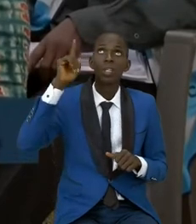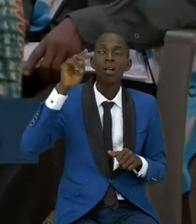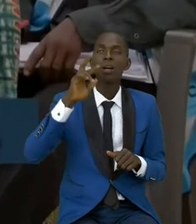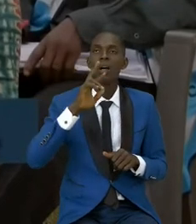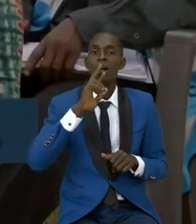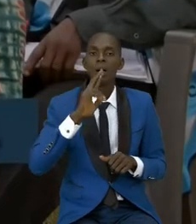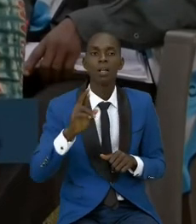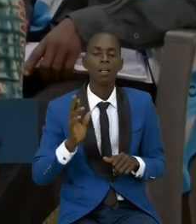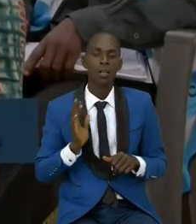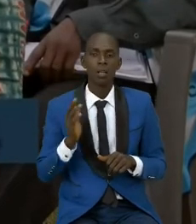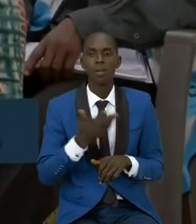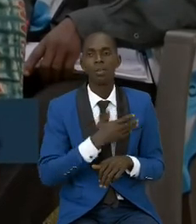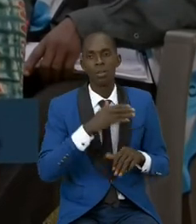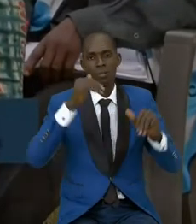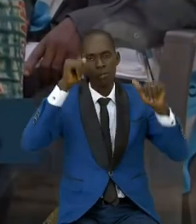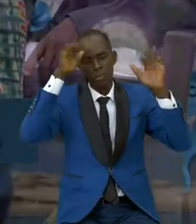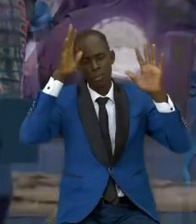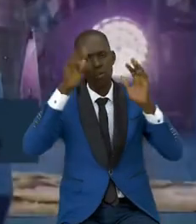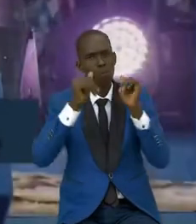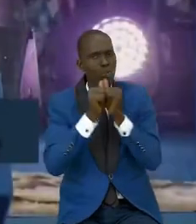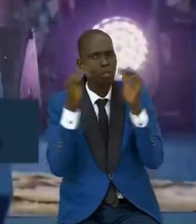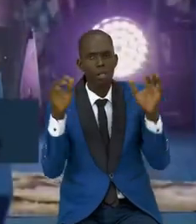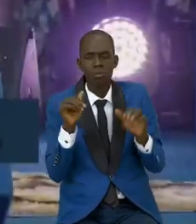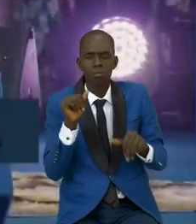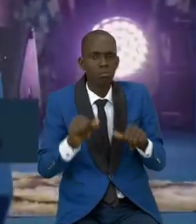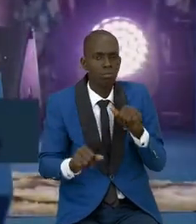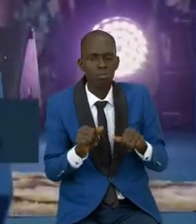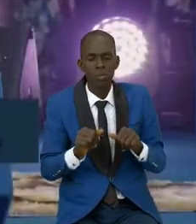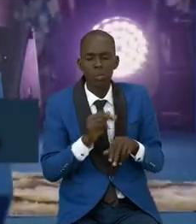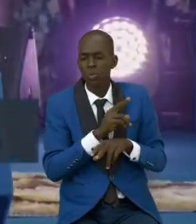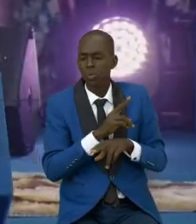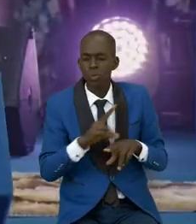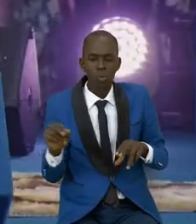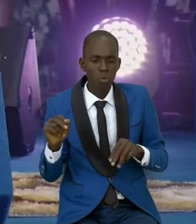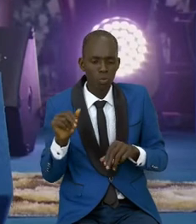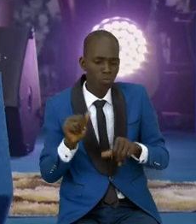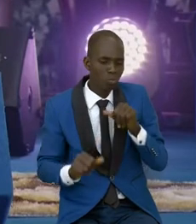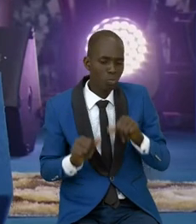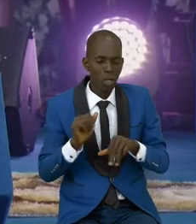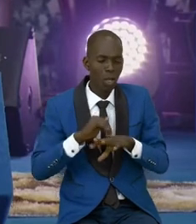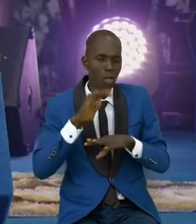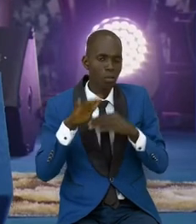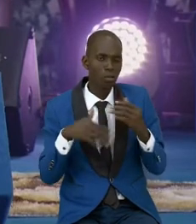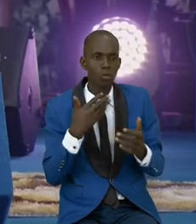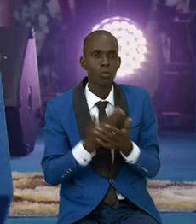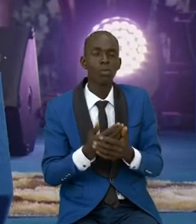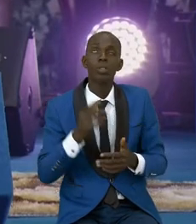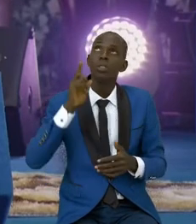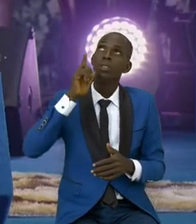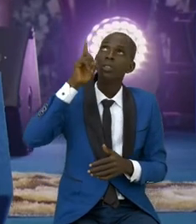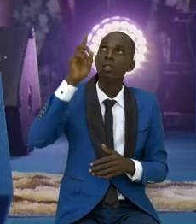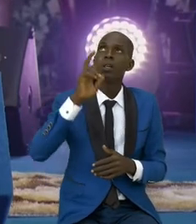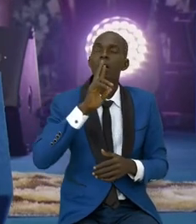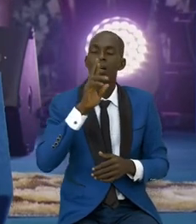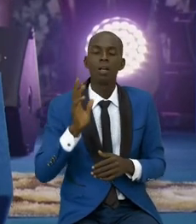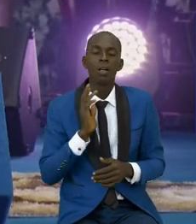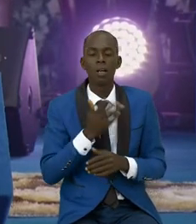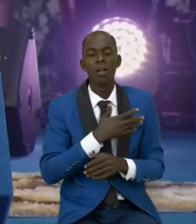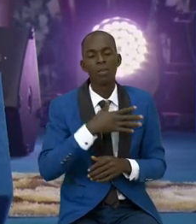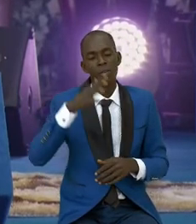father. Doubtless, no shadow of doubt, thou art our father.